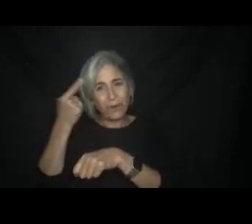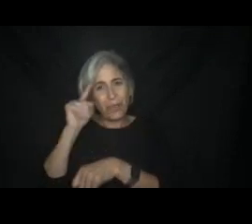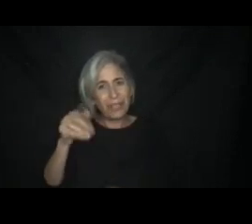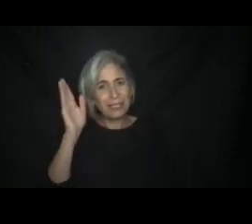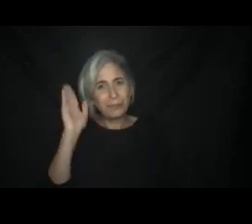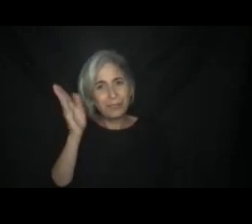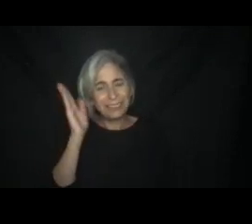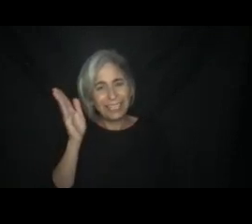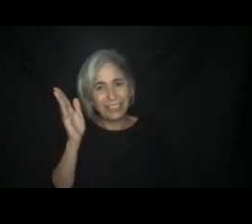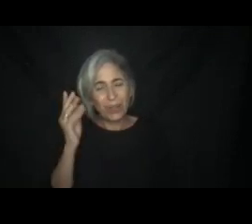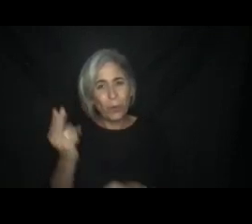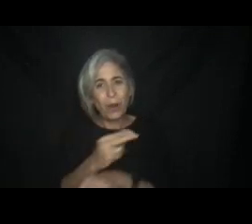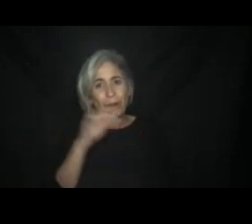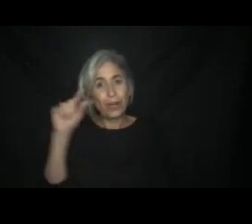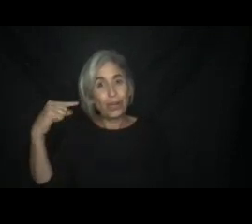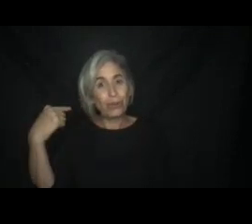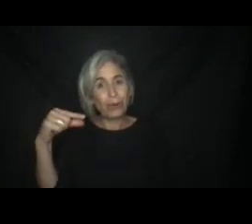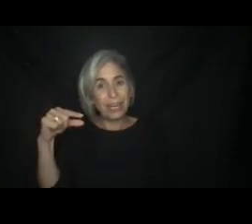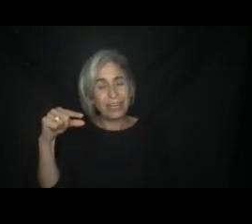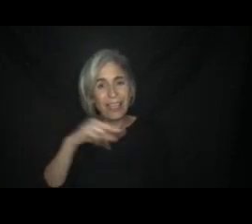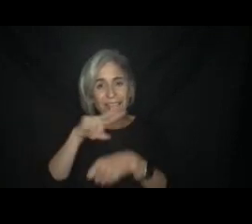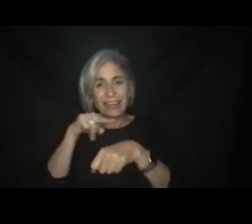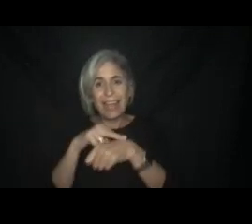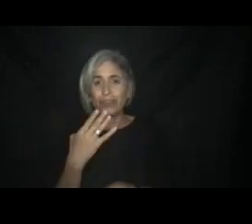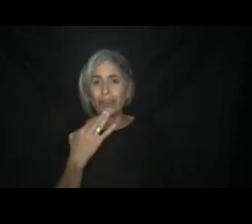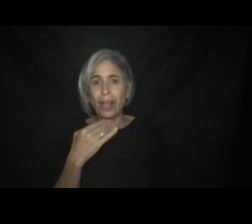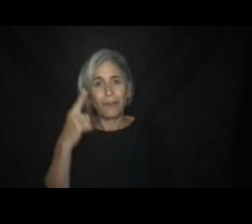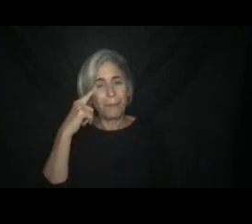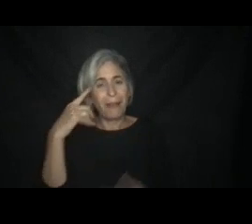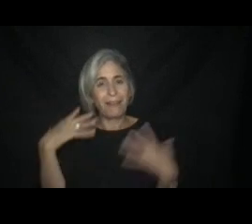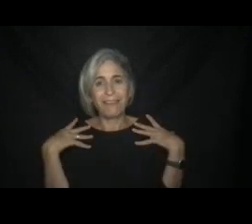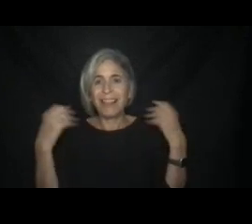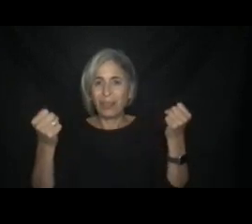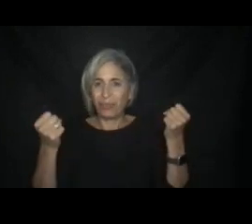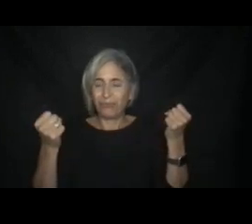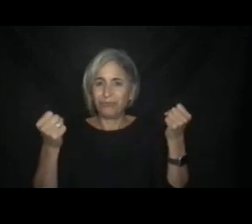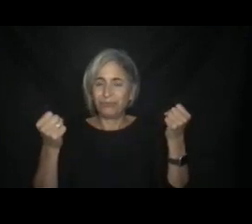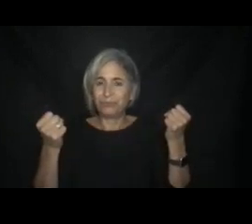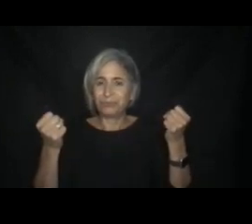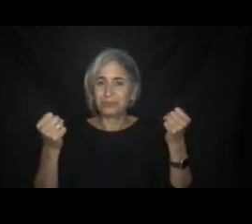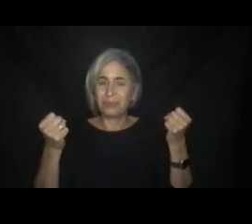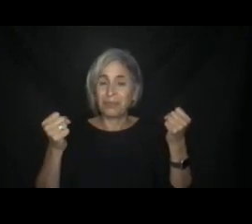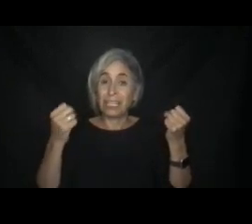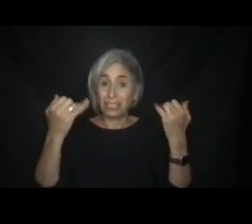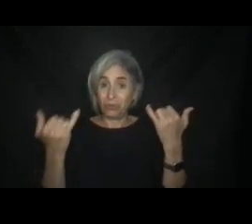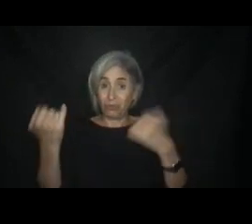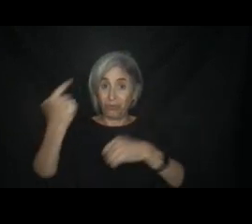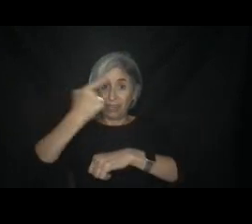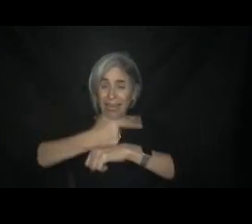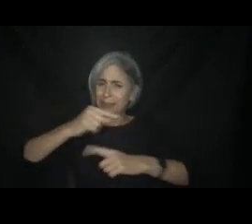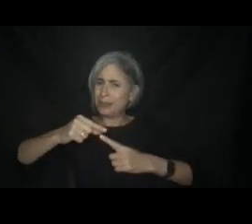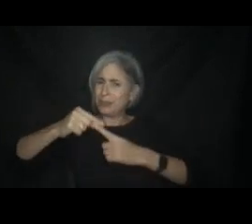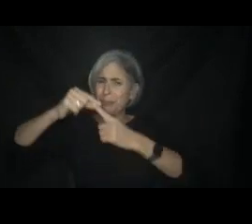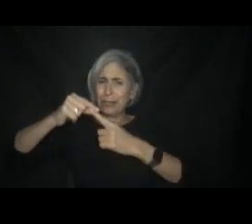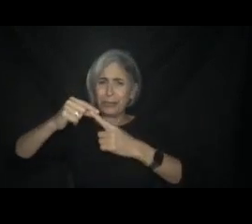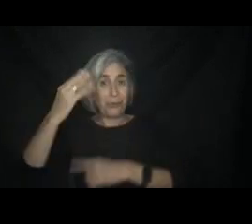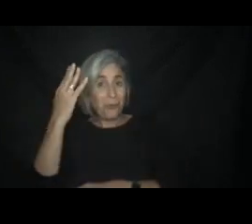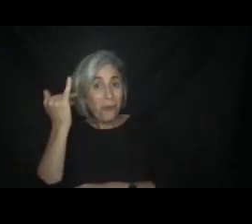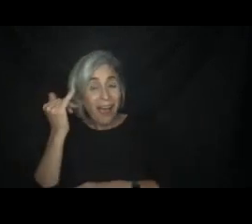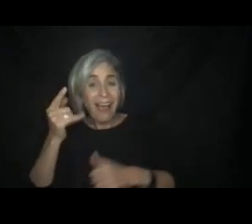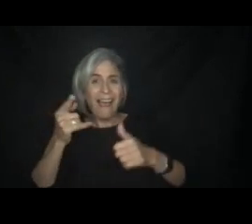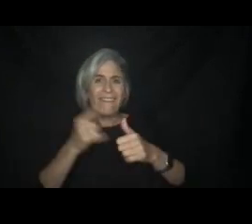presentation, wearing green, the national color of mental health. This day is a very special one because it's the